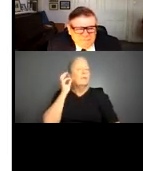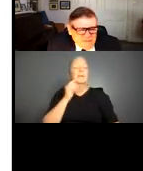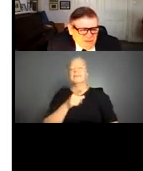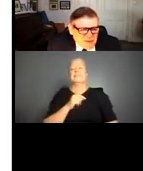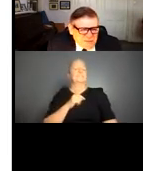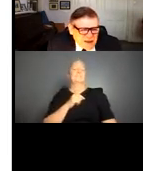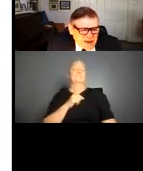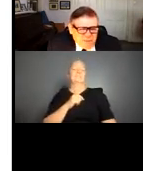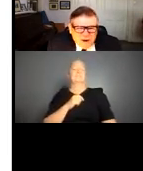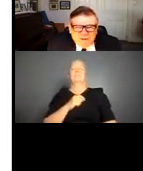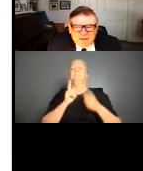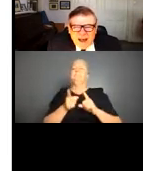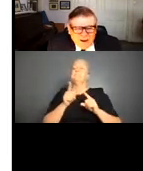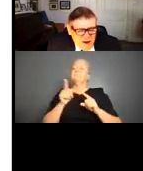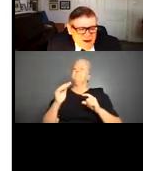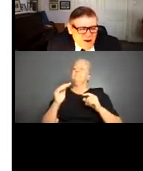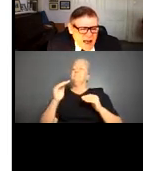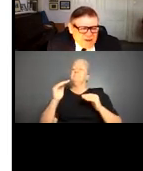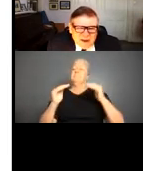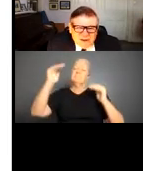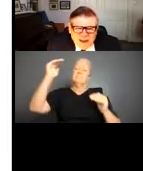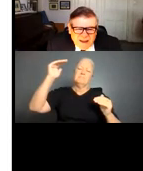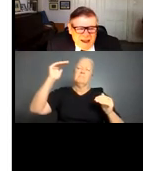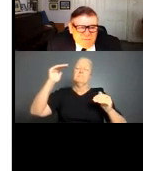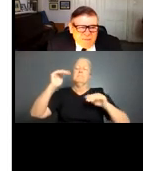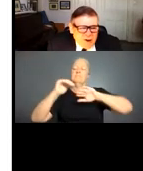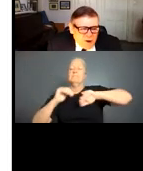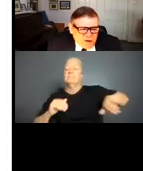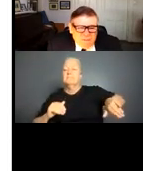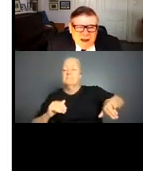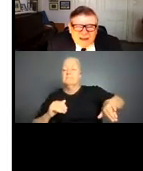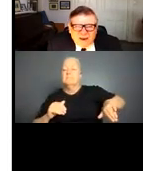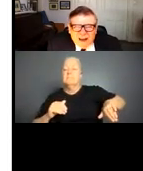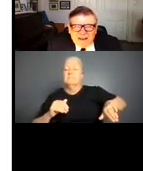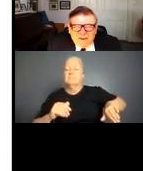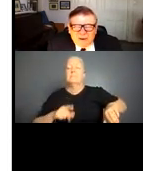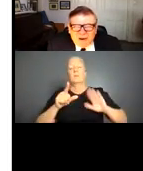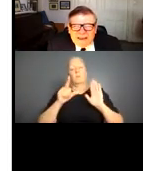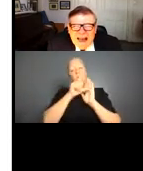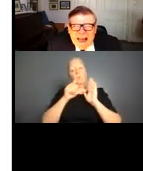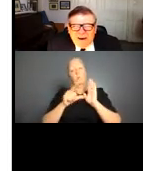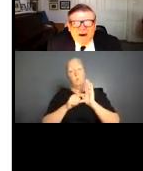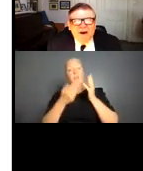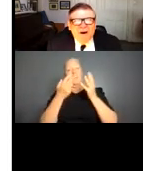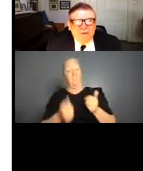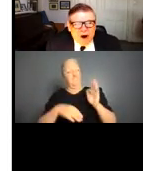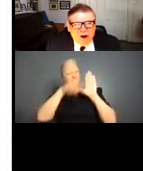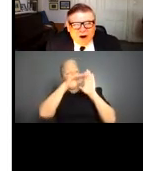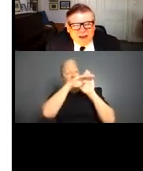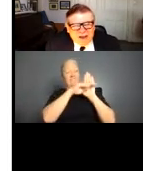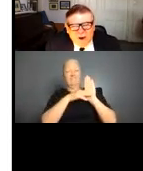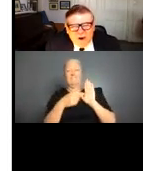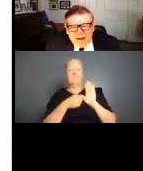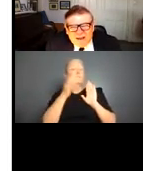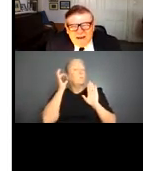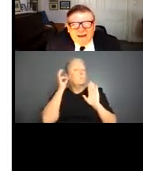men, something that's been disproved now, absolutely. But laws were based on it. So if you want to see how wrong